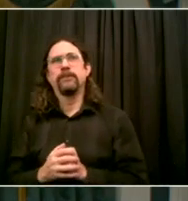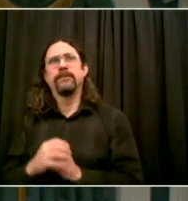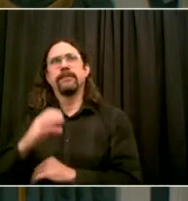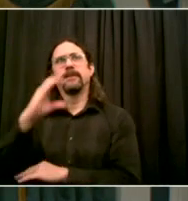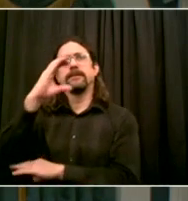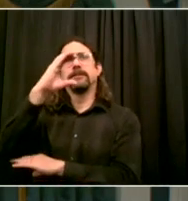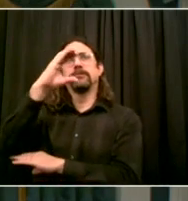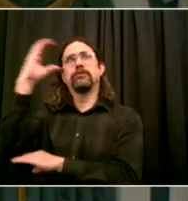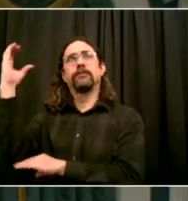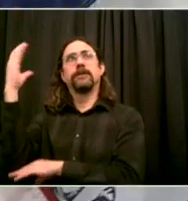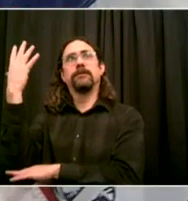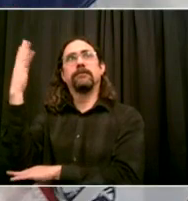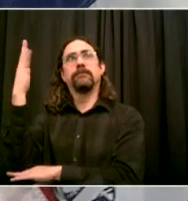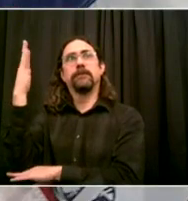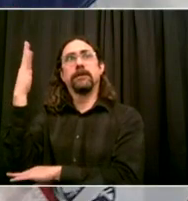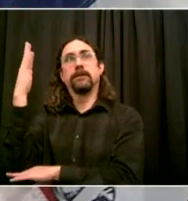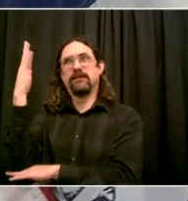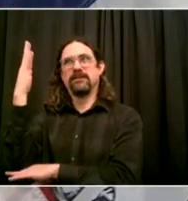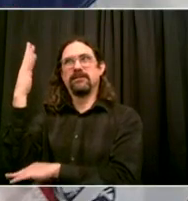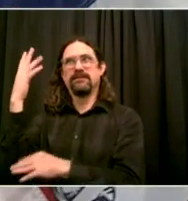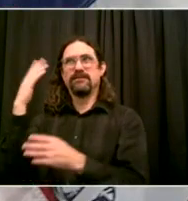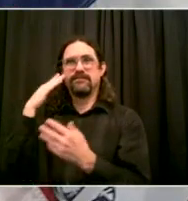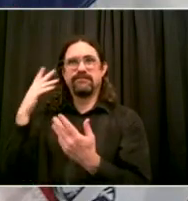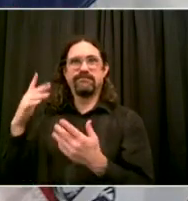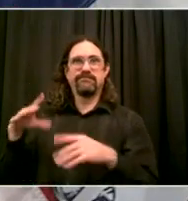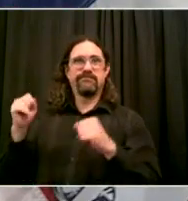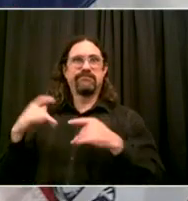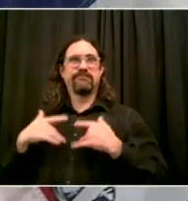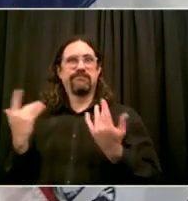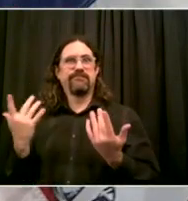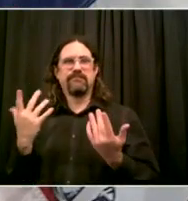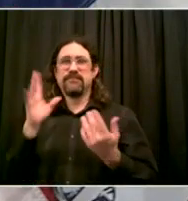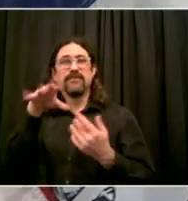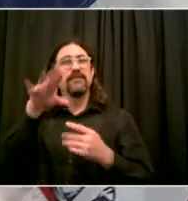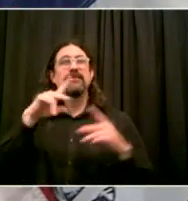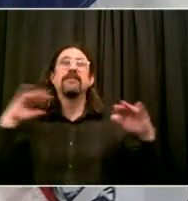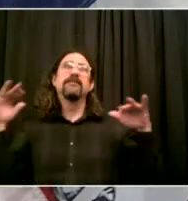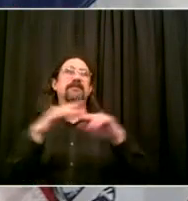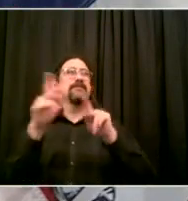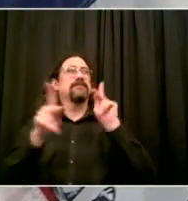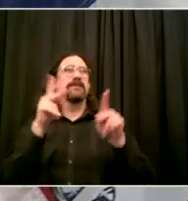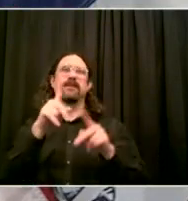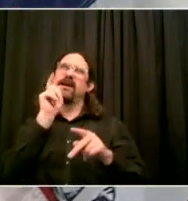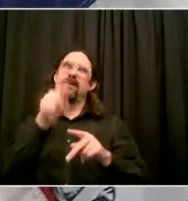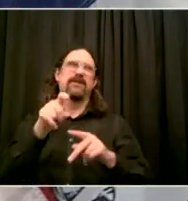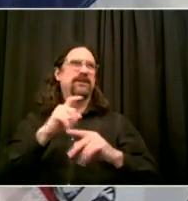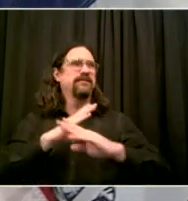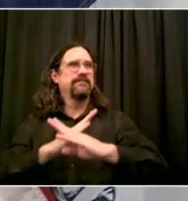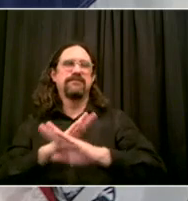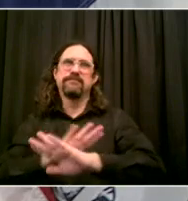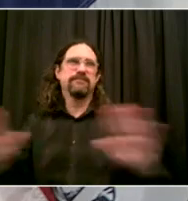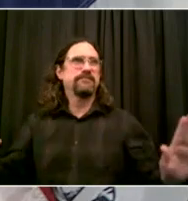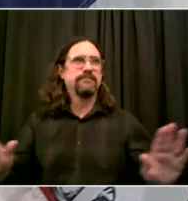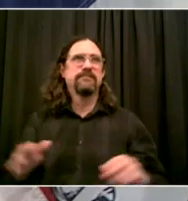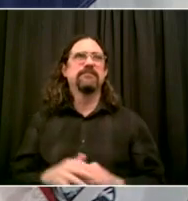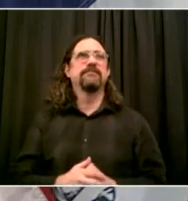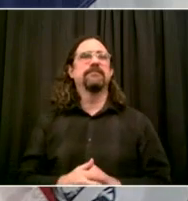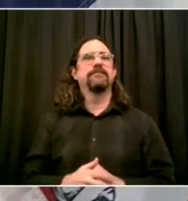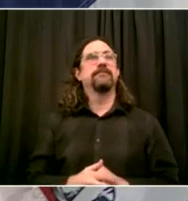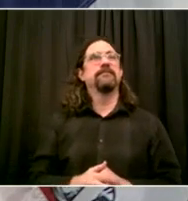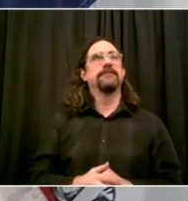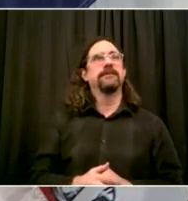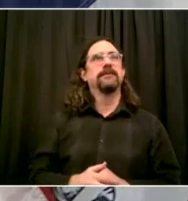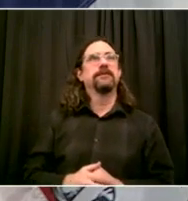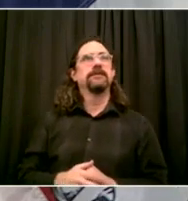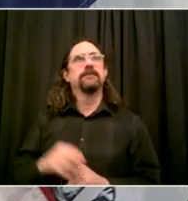announce? We're going to look at all that, Andrew. I think, again, the first concern needs to be in making